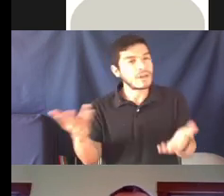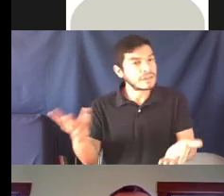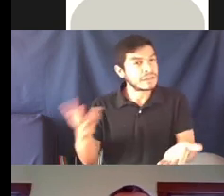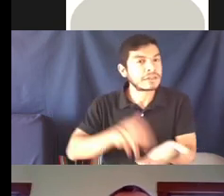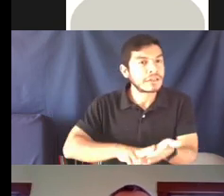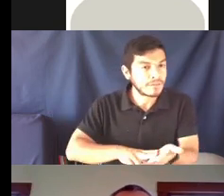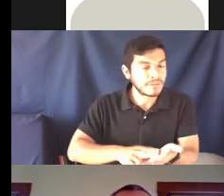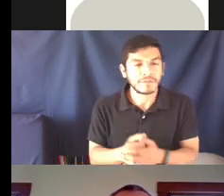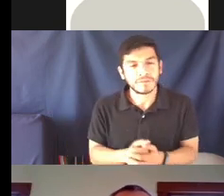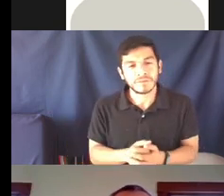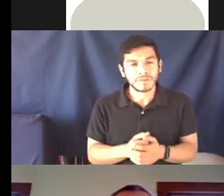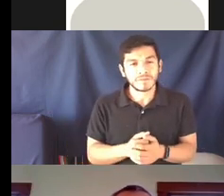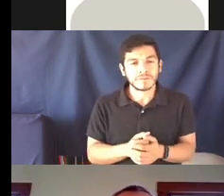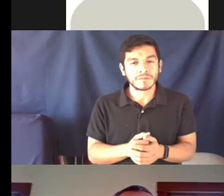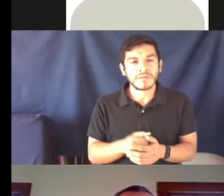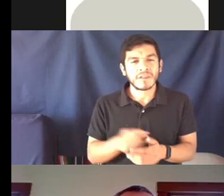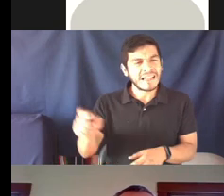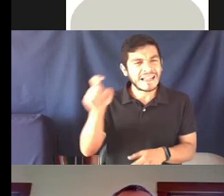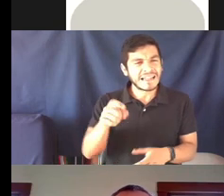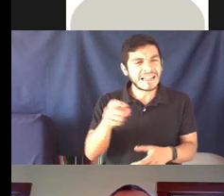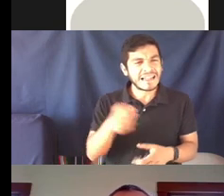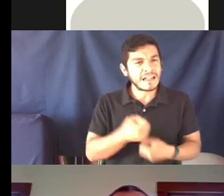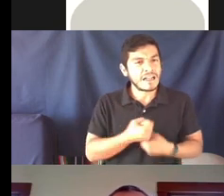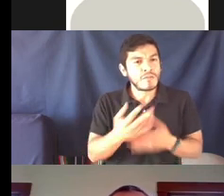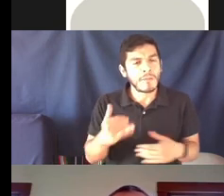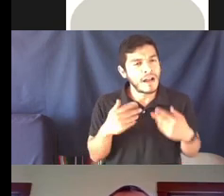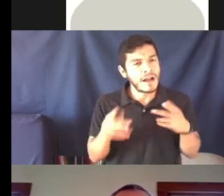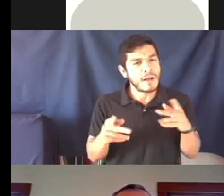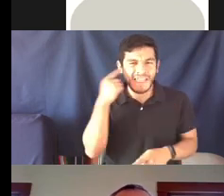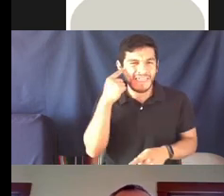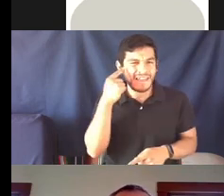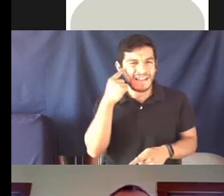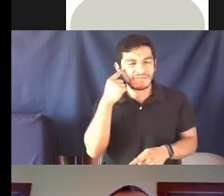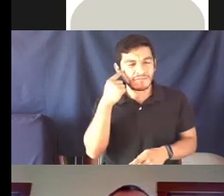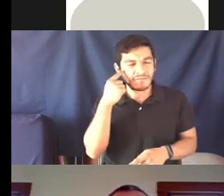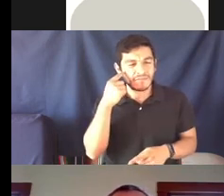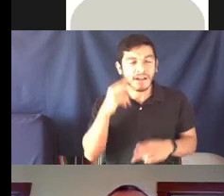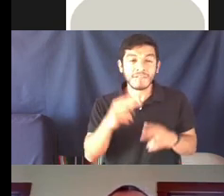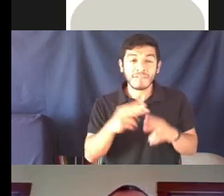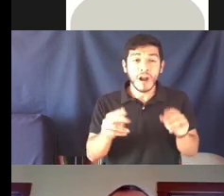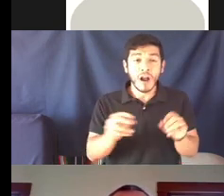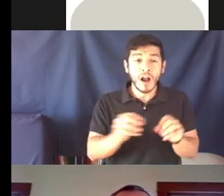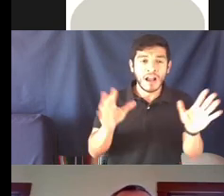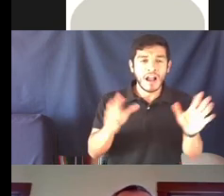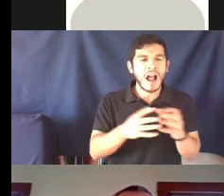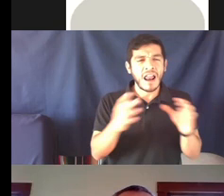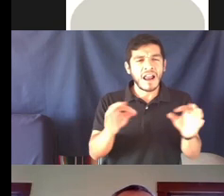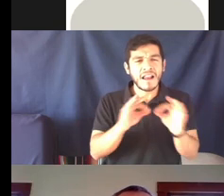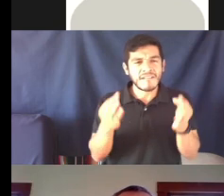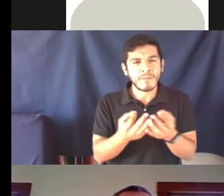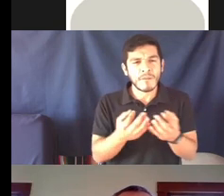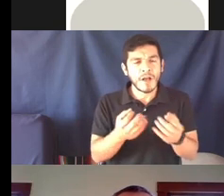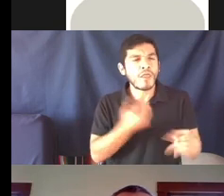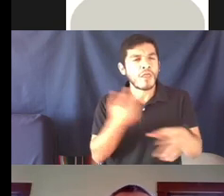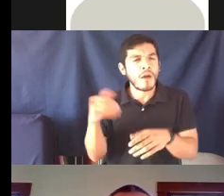by young people, I think are fairly obvious. A lot of families thrown into economic and other chaos by